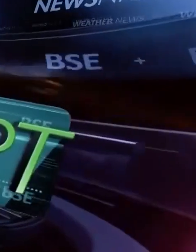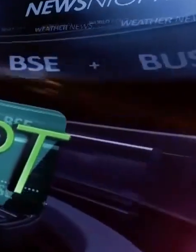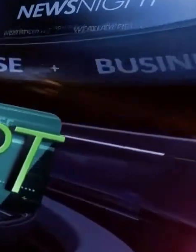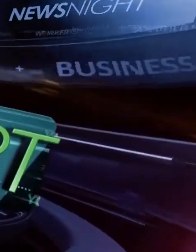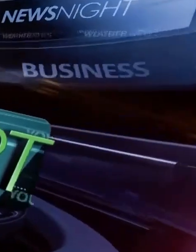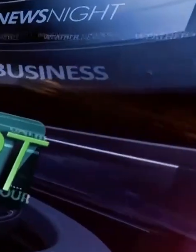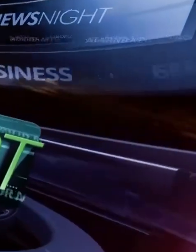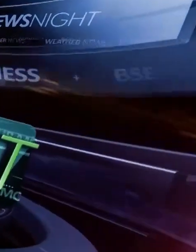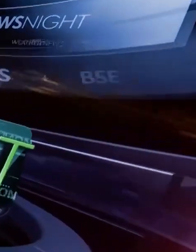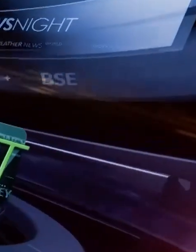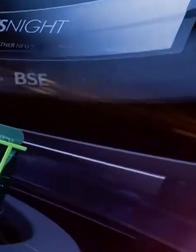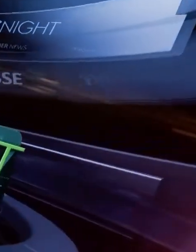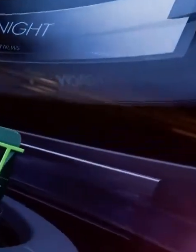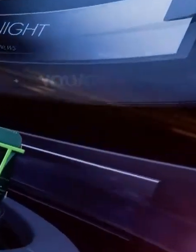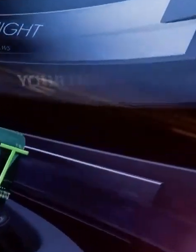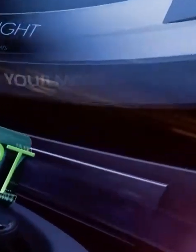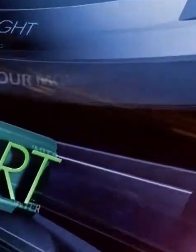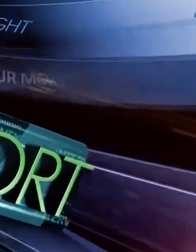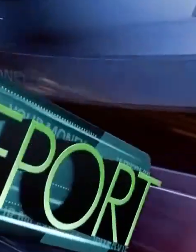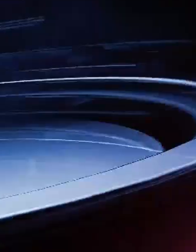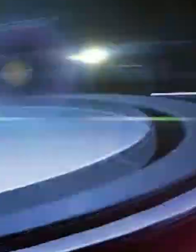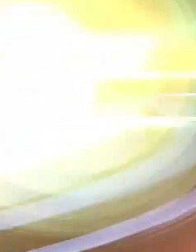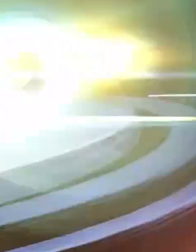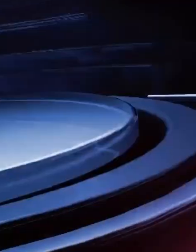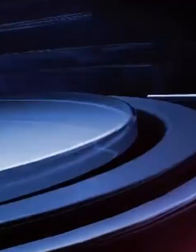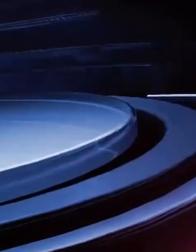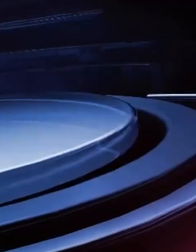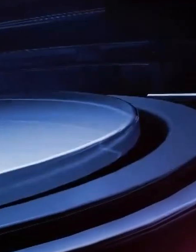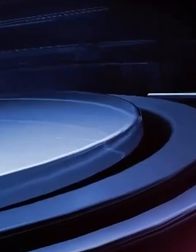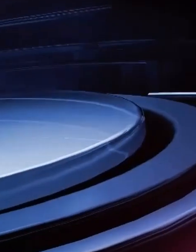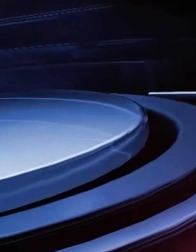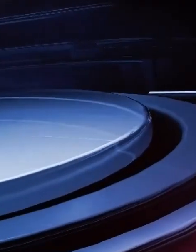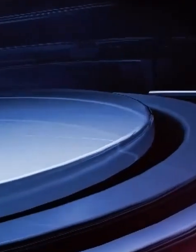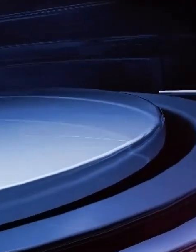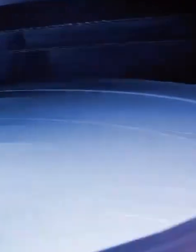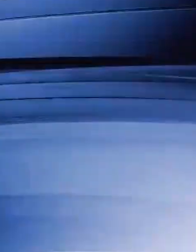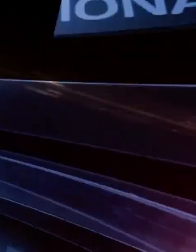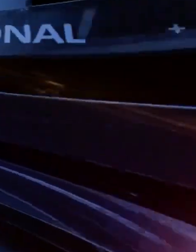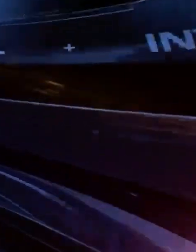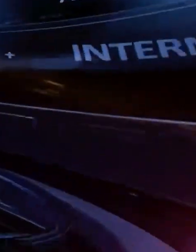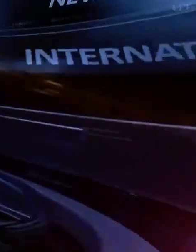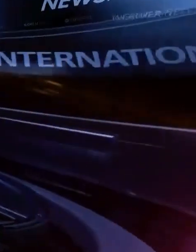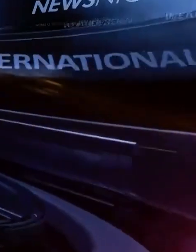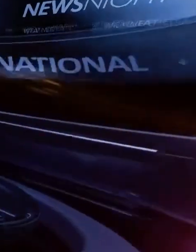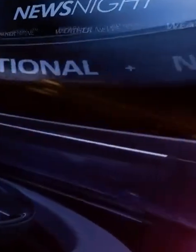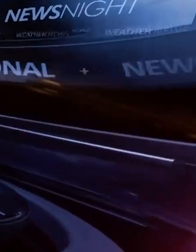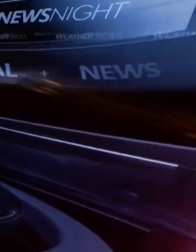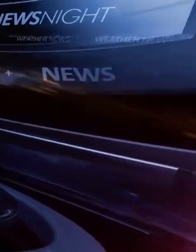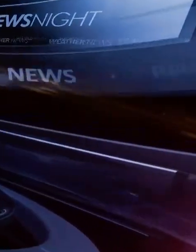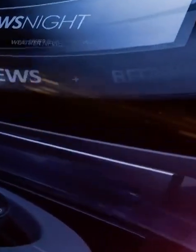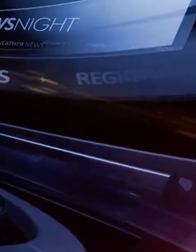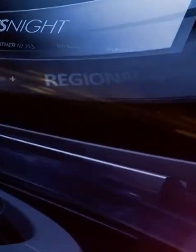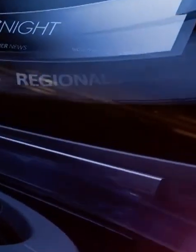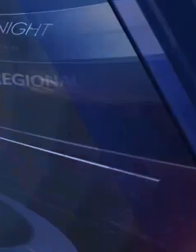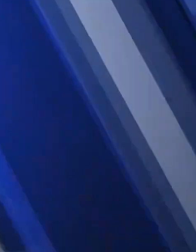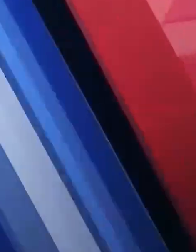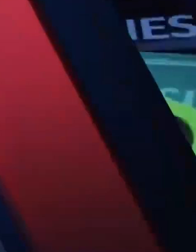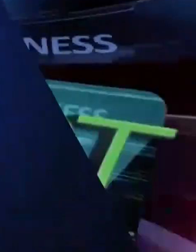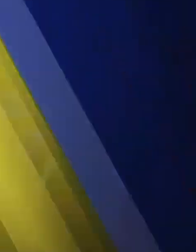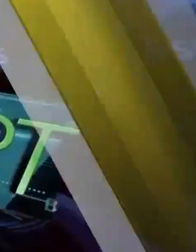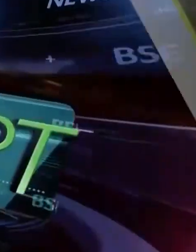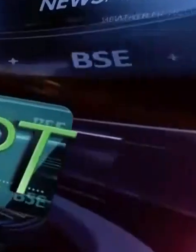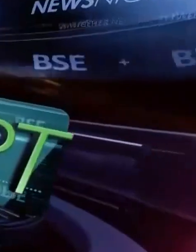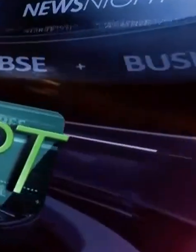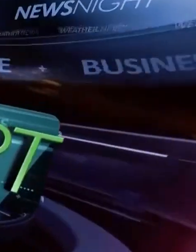Business Report is brought to you with the kind compliments of the National Insurance and Social Security Service. More than a contribution, it's your lifeline.